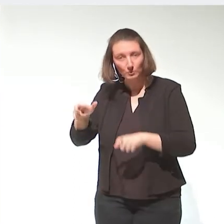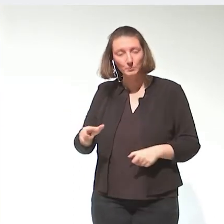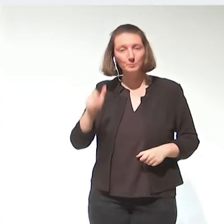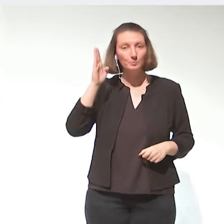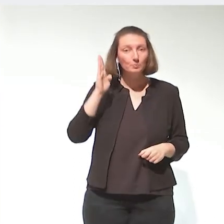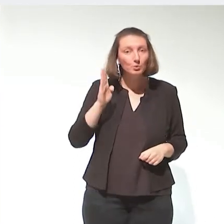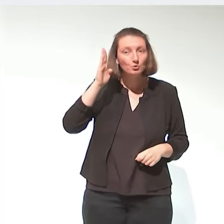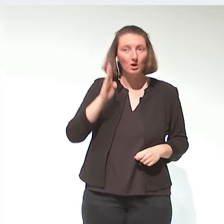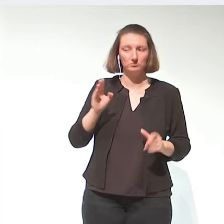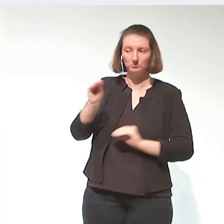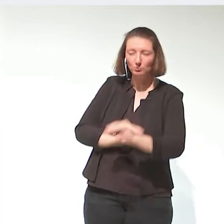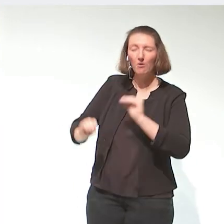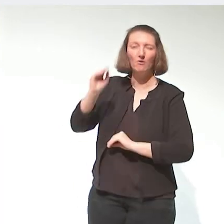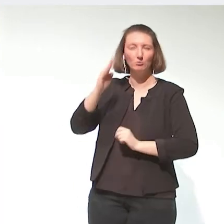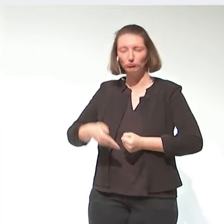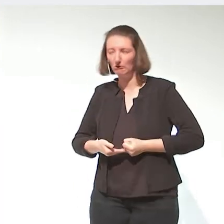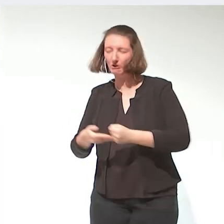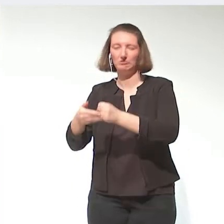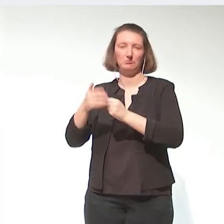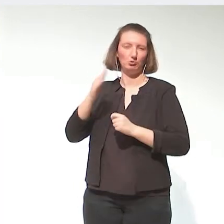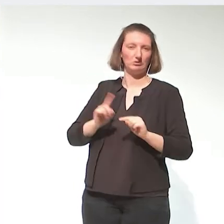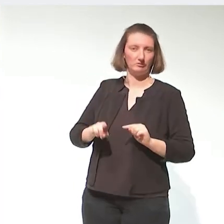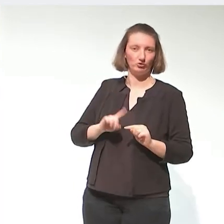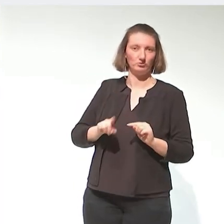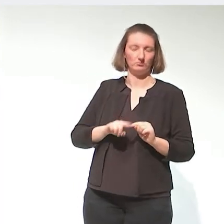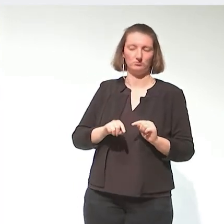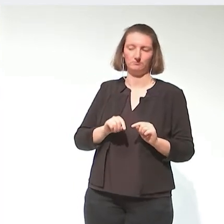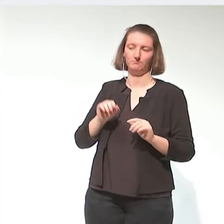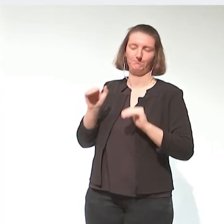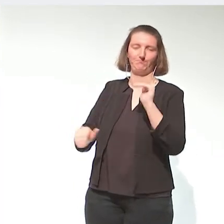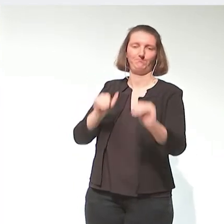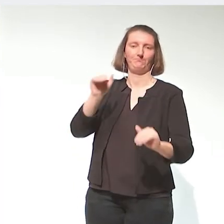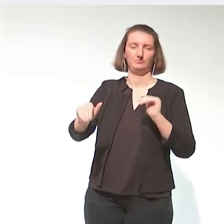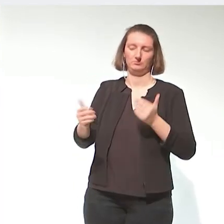to stay in your countries. As I